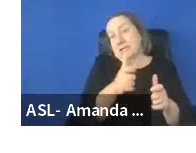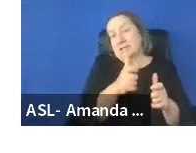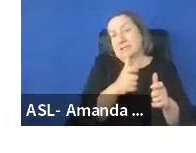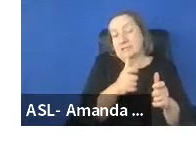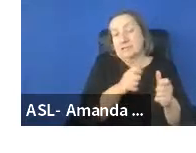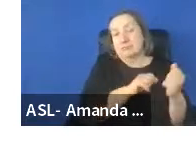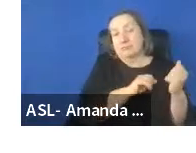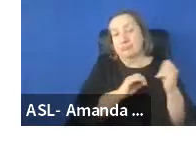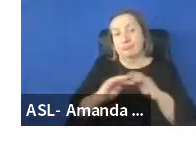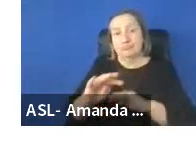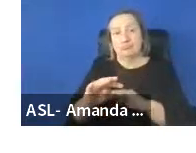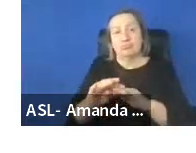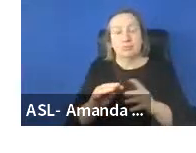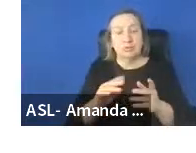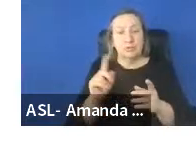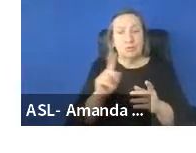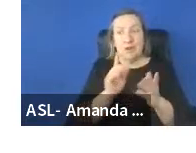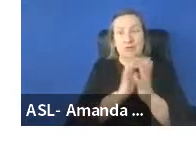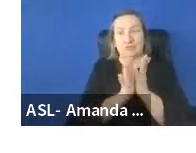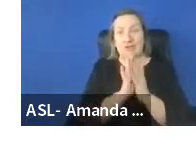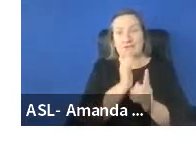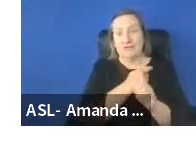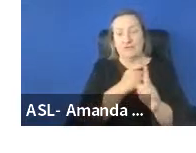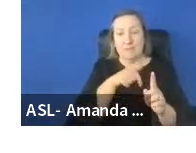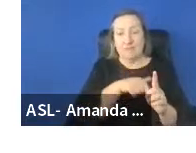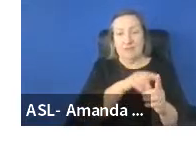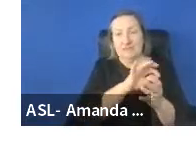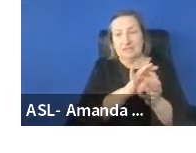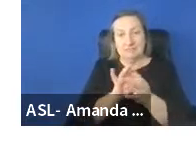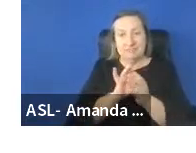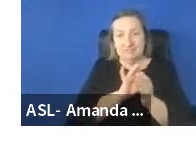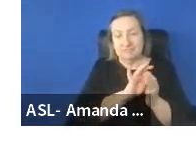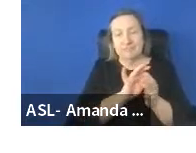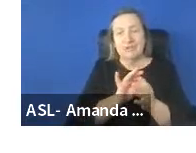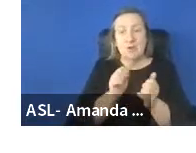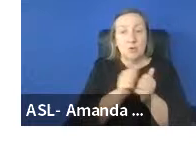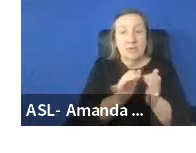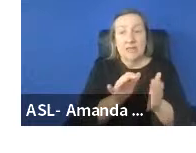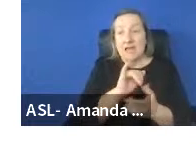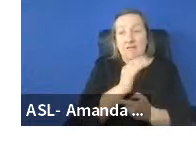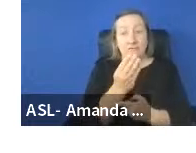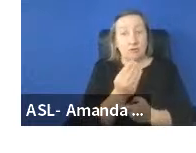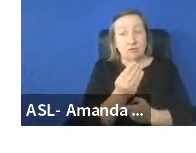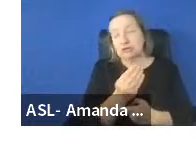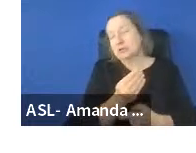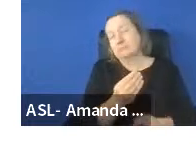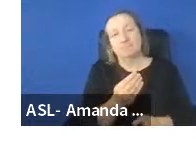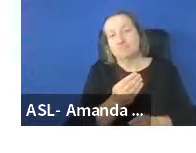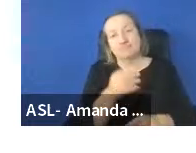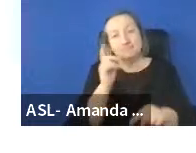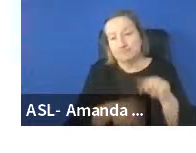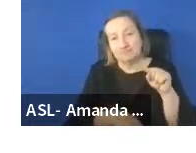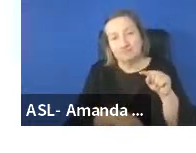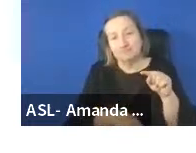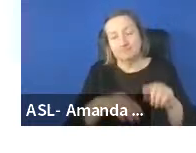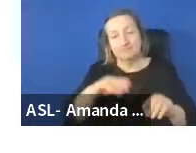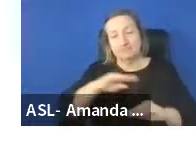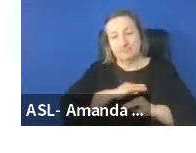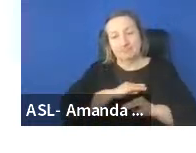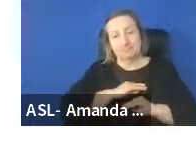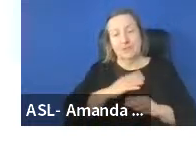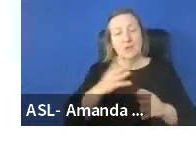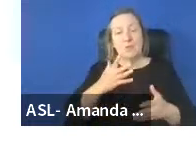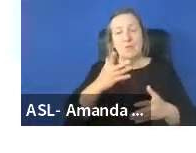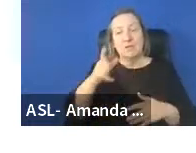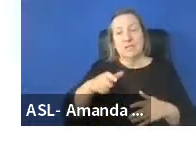into this corridor. So to not have that connection would not meet the purpose and need